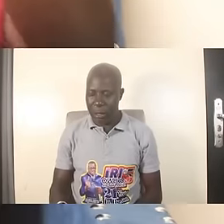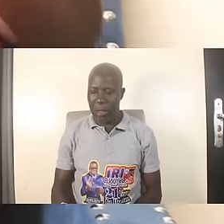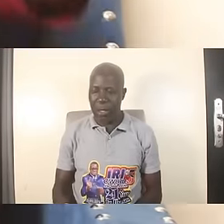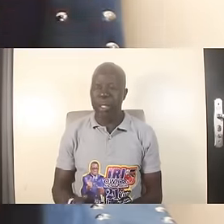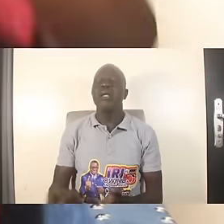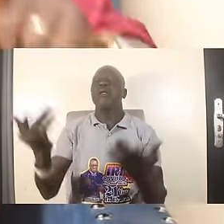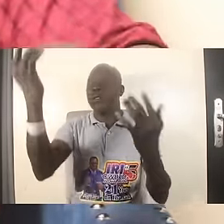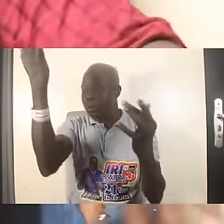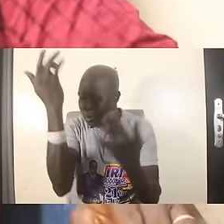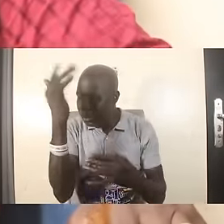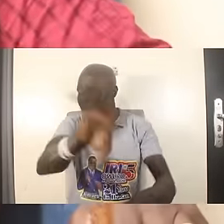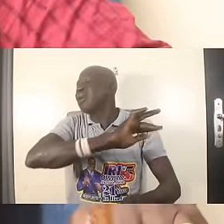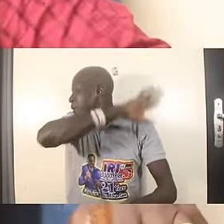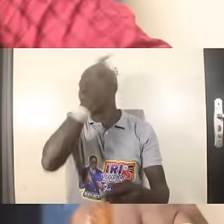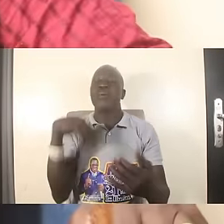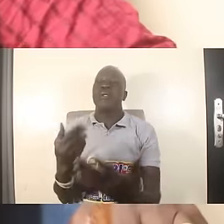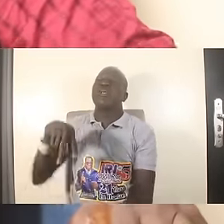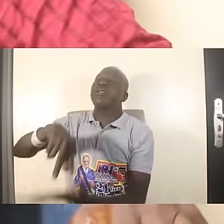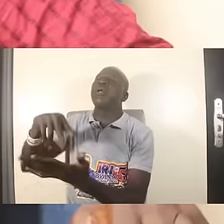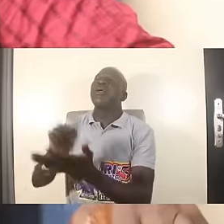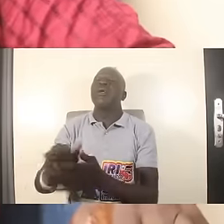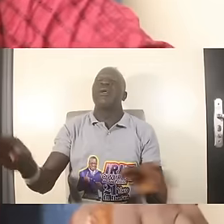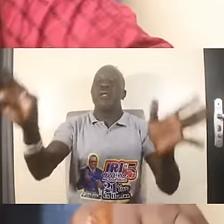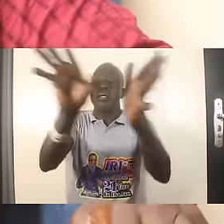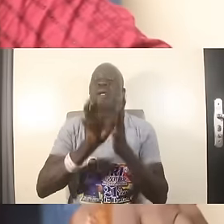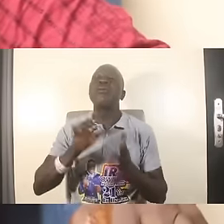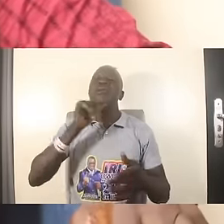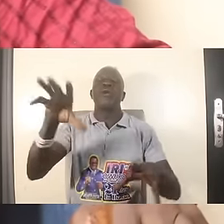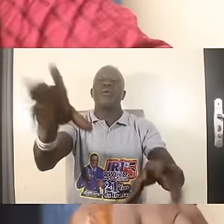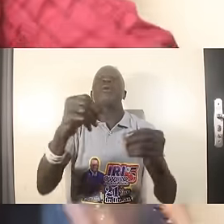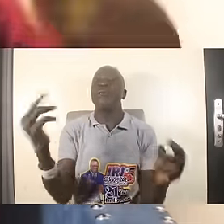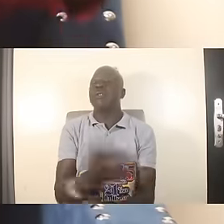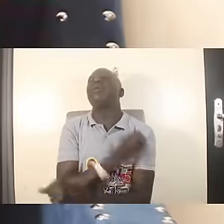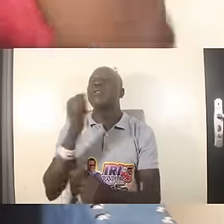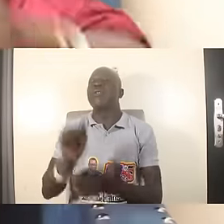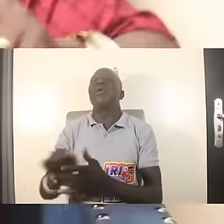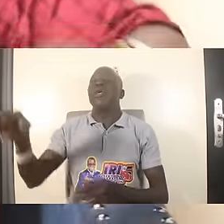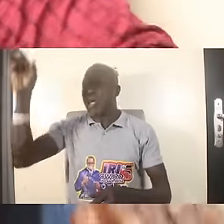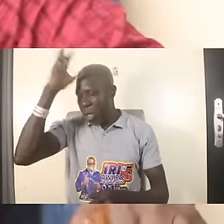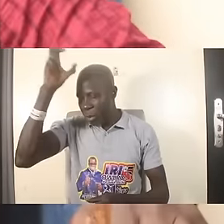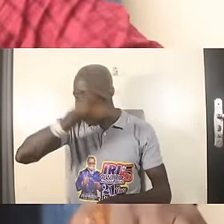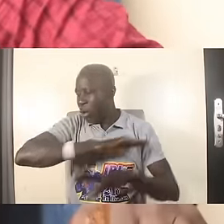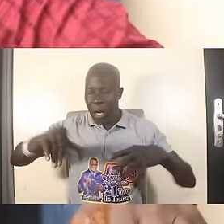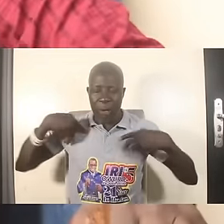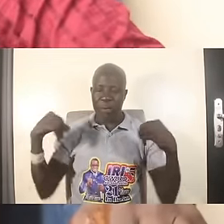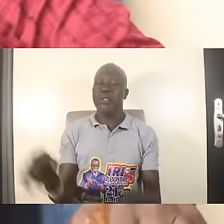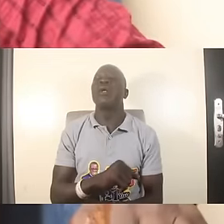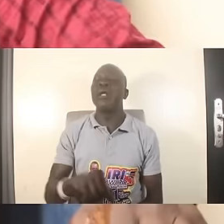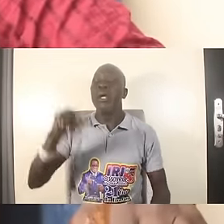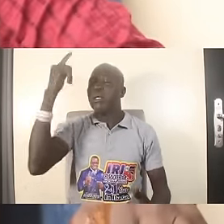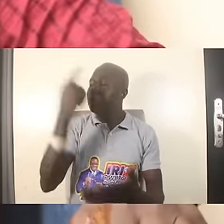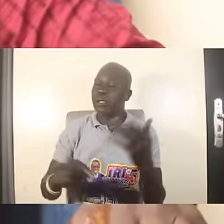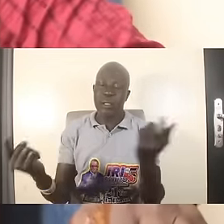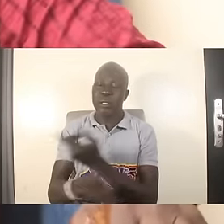buried. Iku o ni le duro. Death will not be able to stand. Gbese o ni rai. Death will not have chance. Ota ki yo rai. The enemy will not have chance. Ojo ti